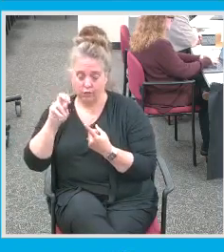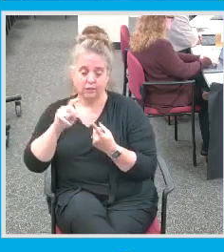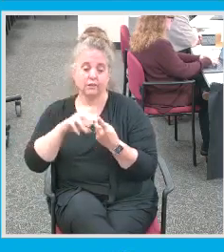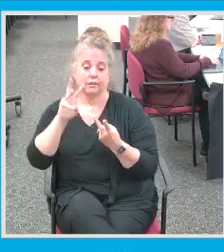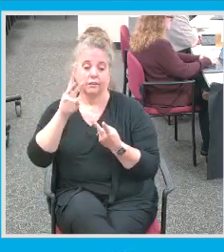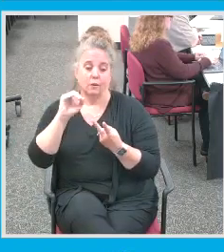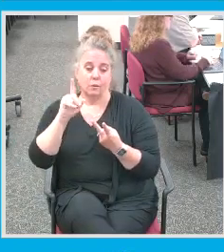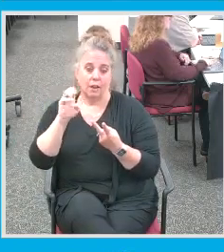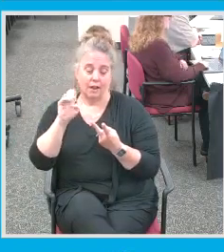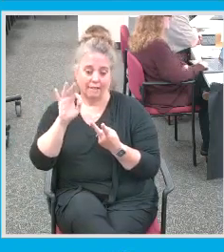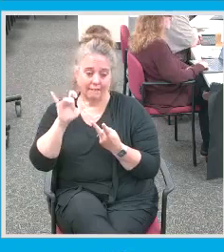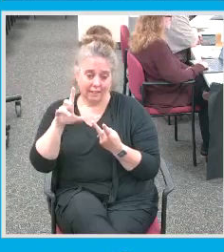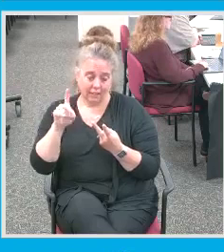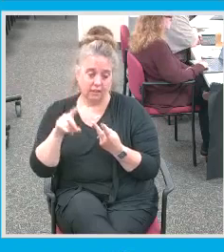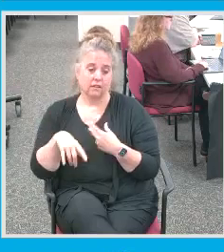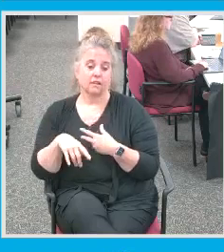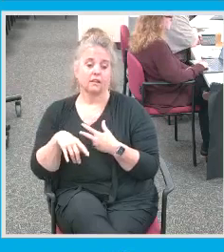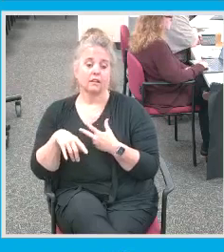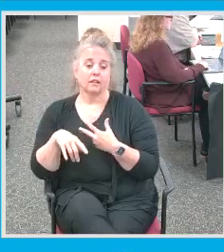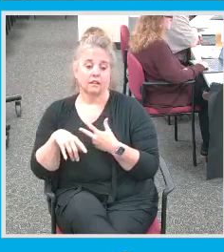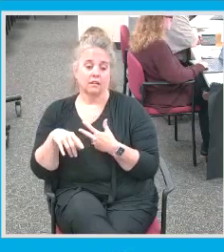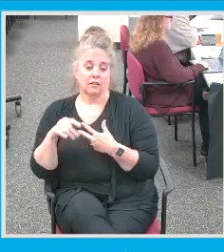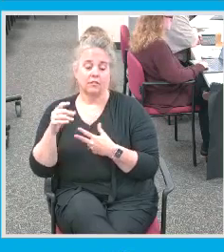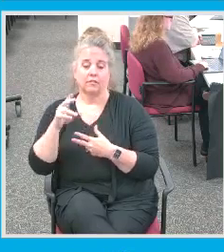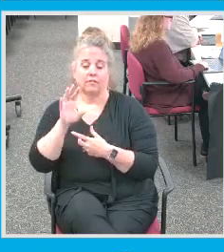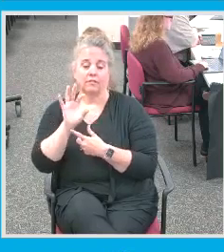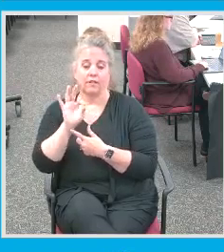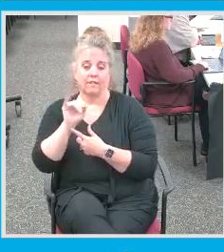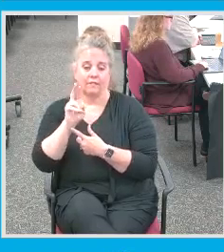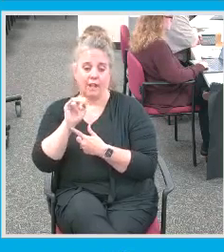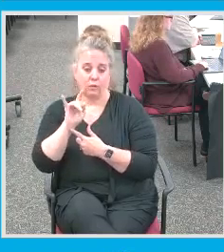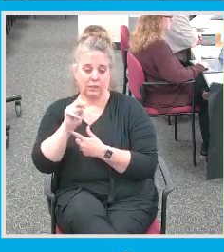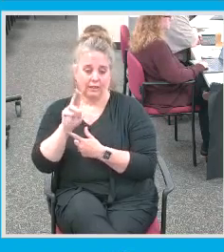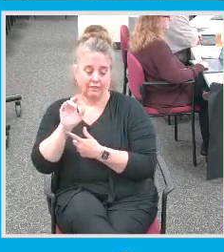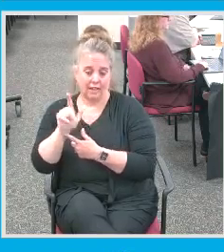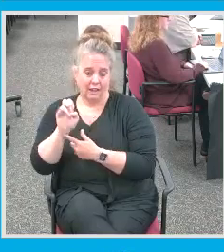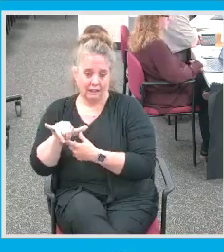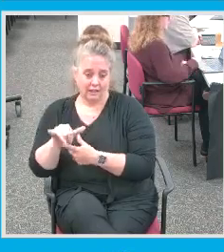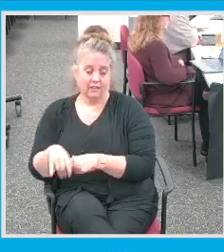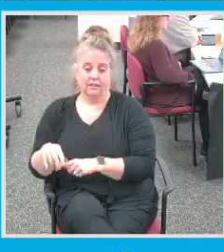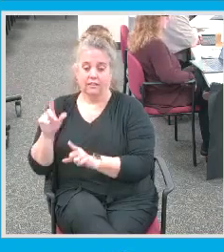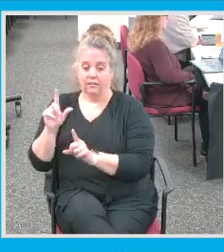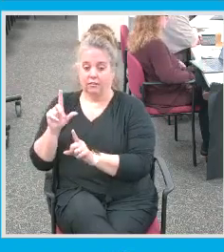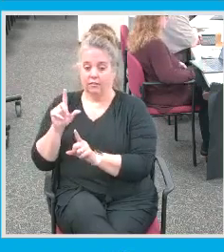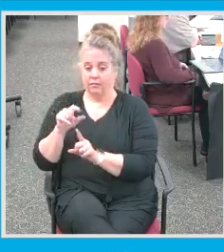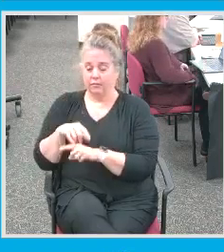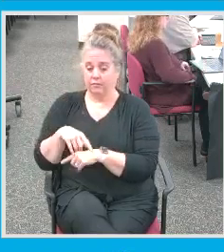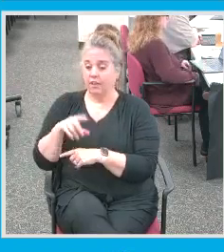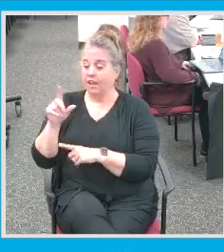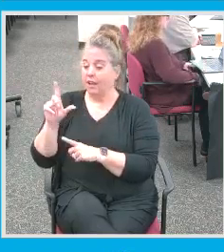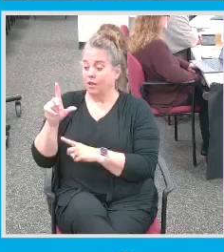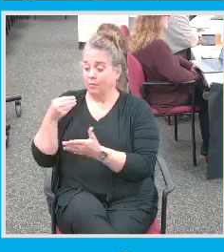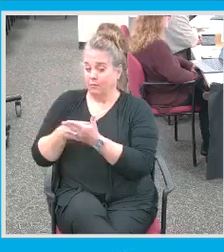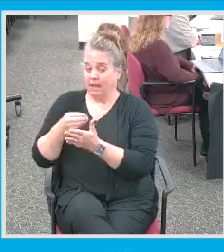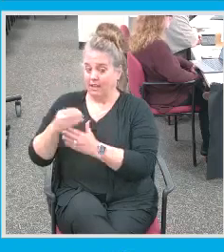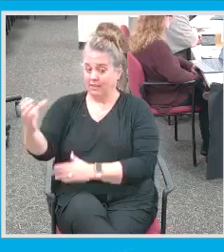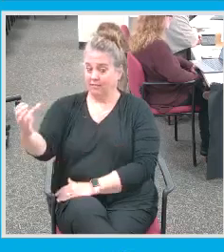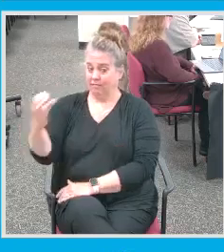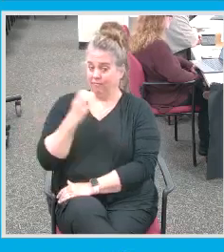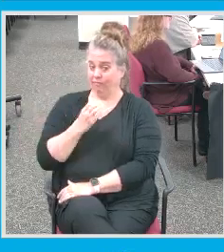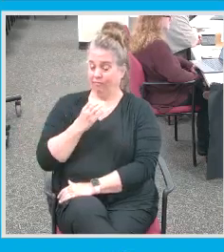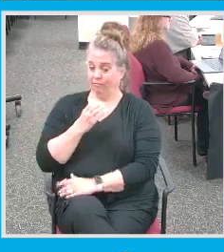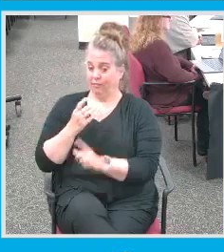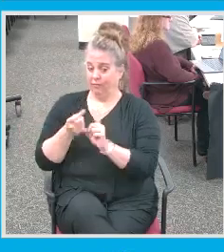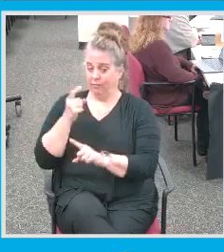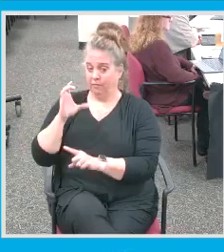as the Fountain Valley. In 2016, El Paso County Public Health received grant funding from the Colorado Department of Public Health and